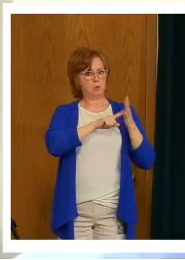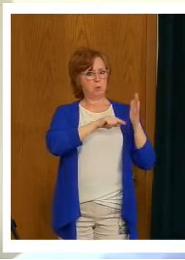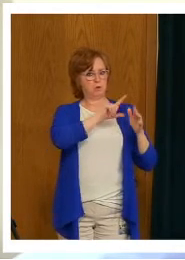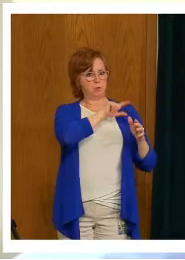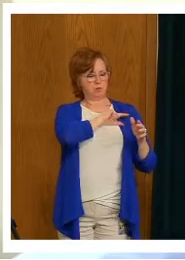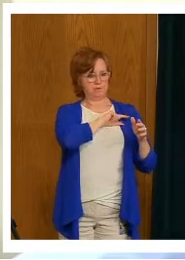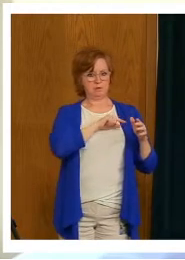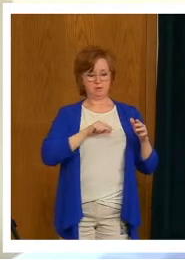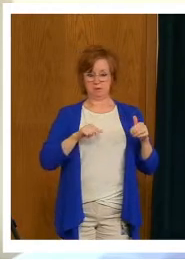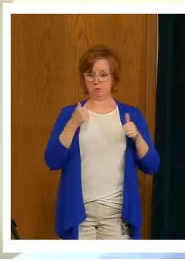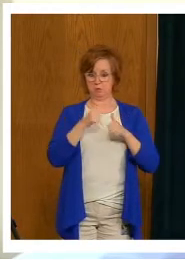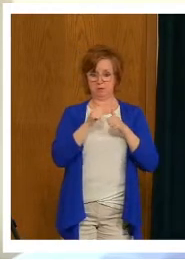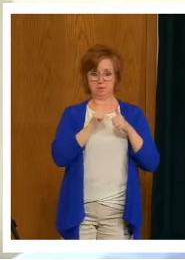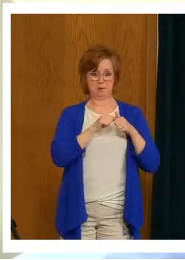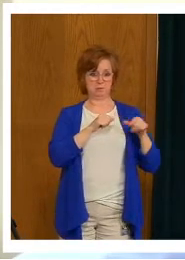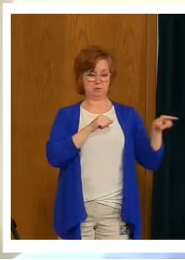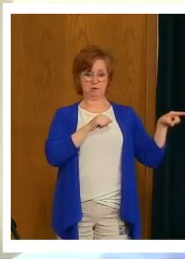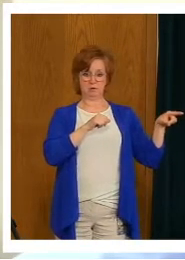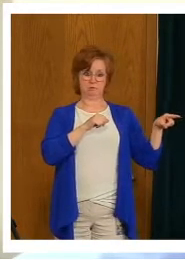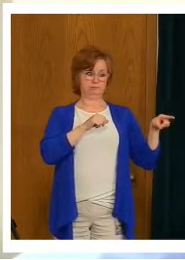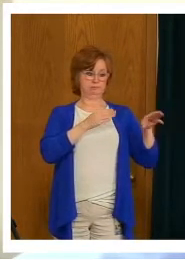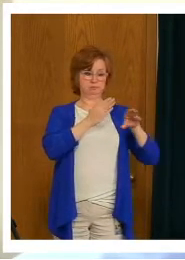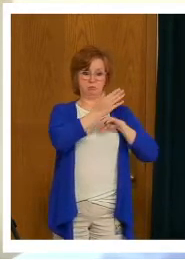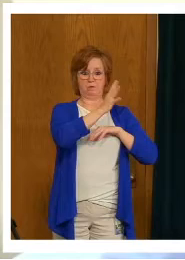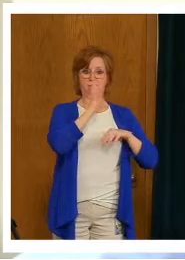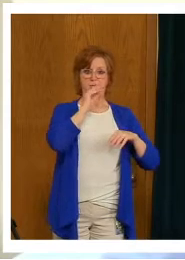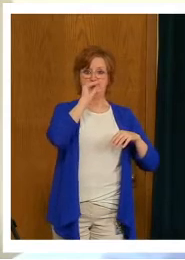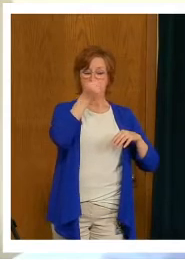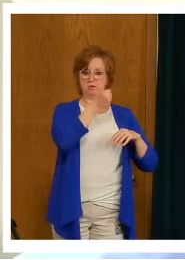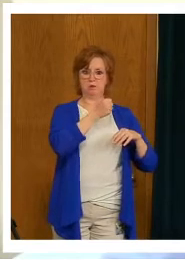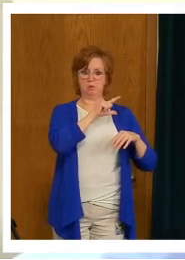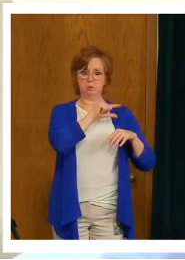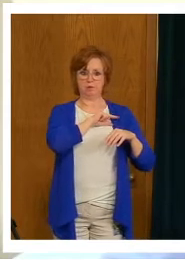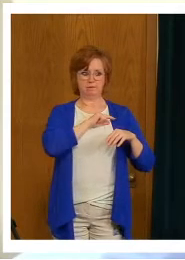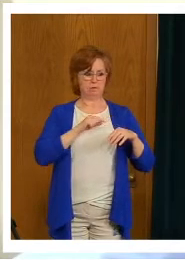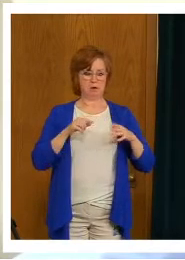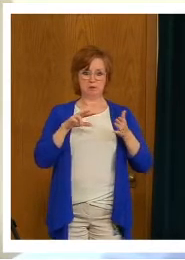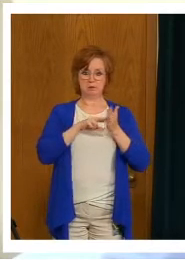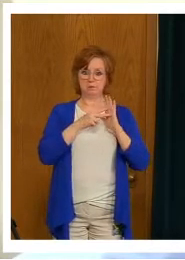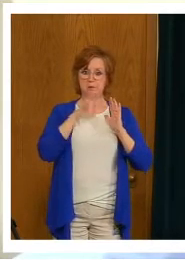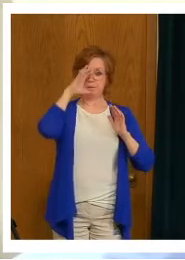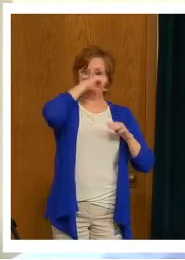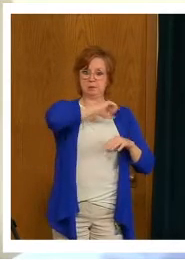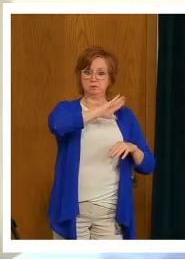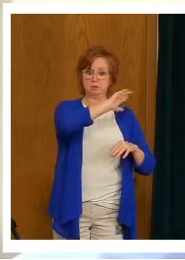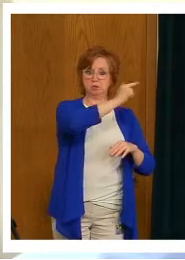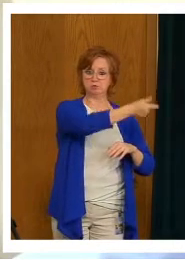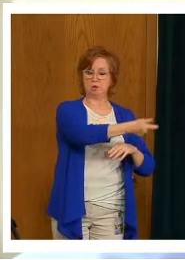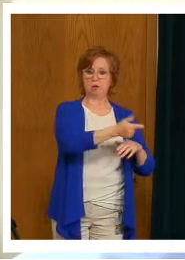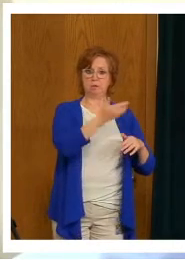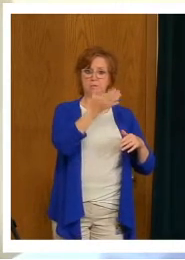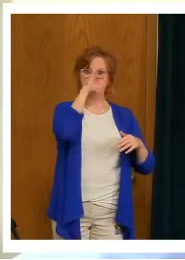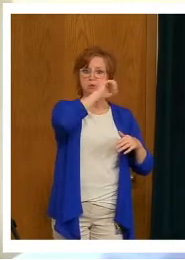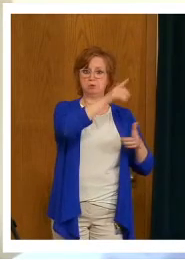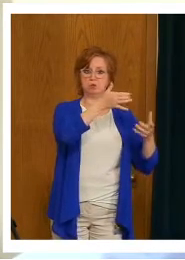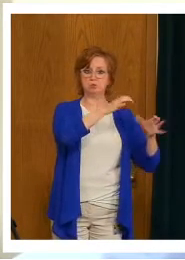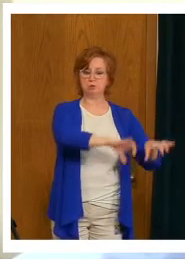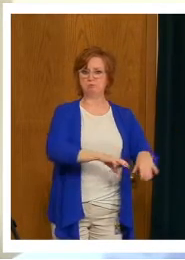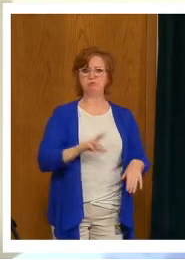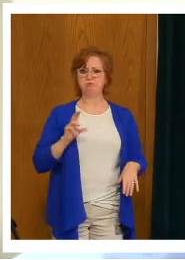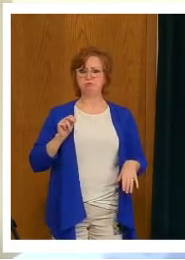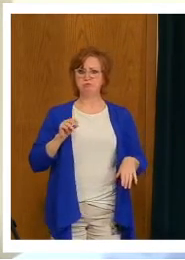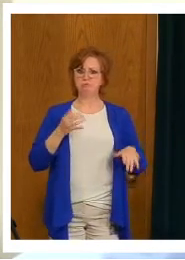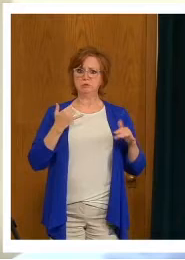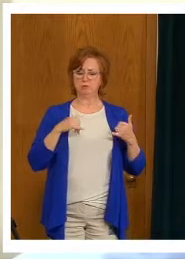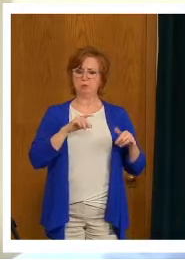for people who, for whatever reason, haven't come forward in their 60s and their 50s, while